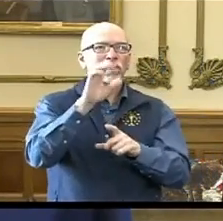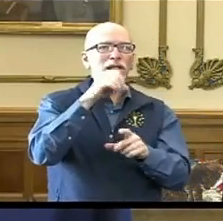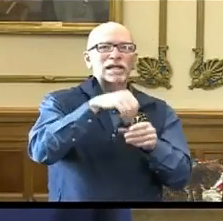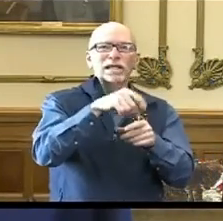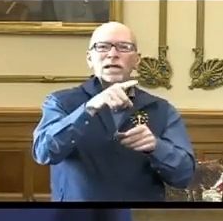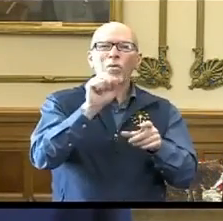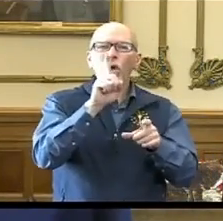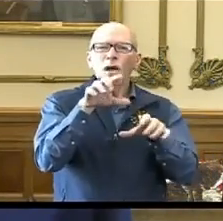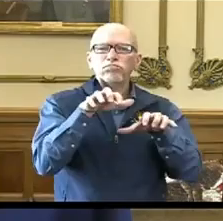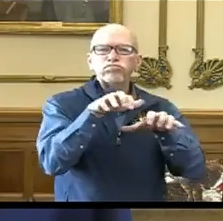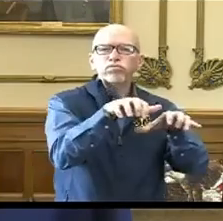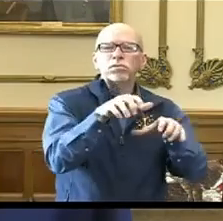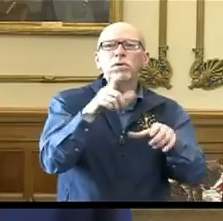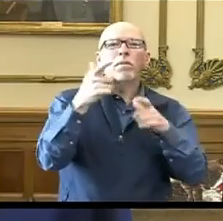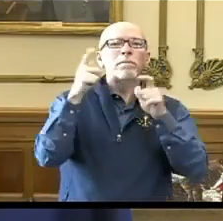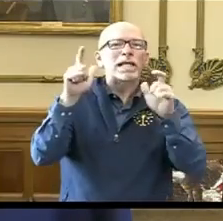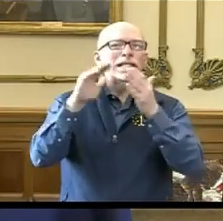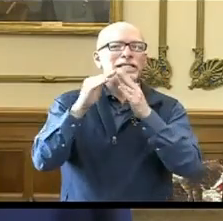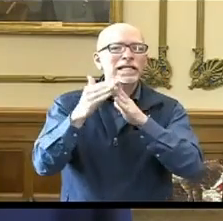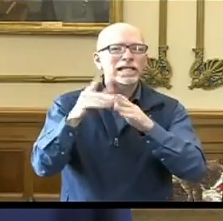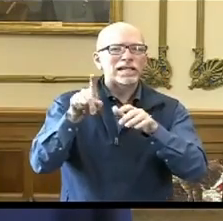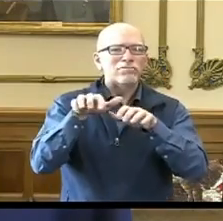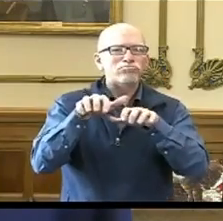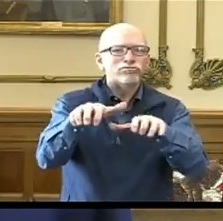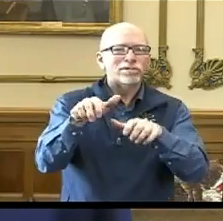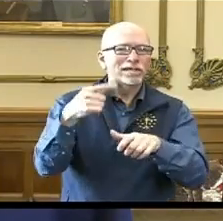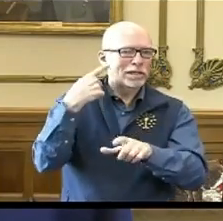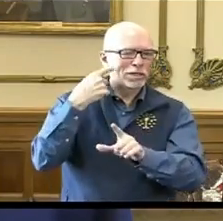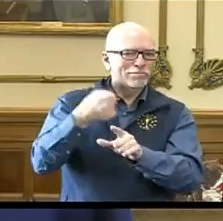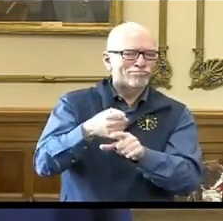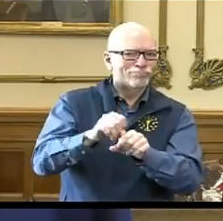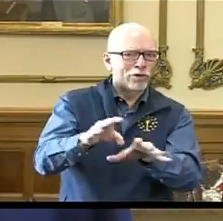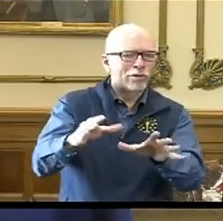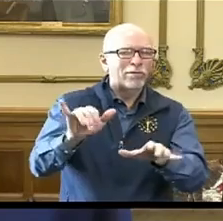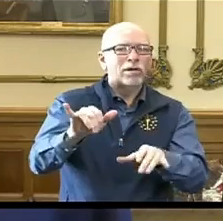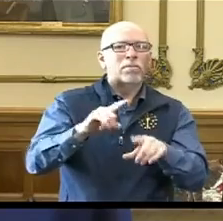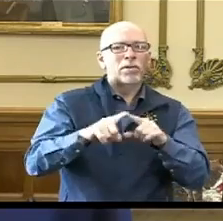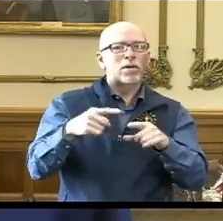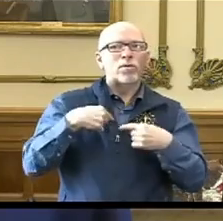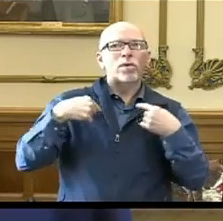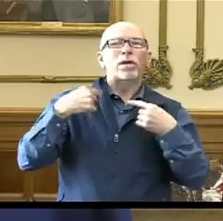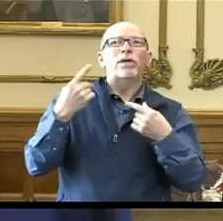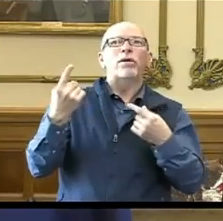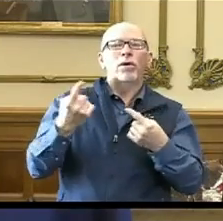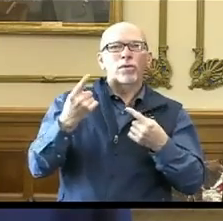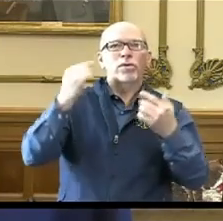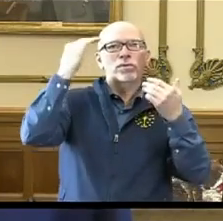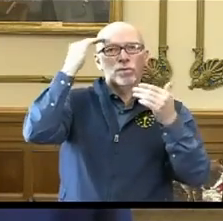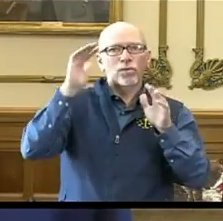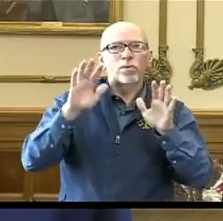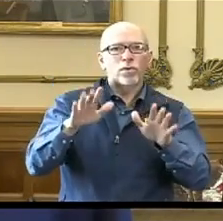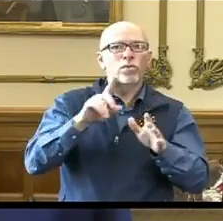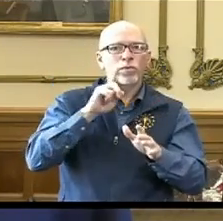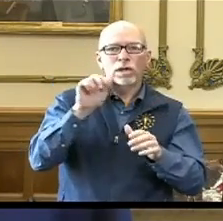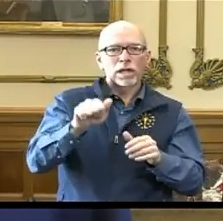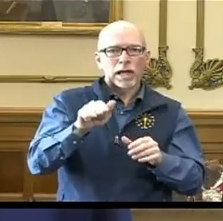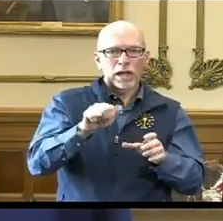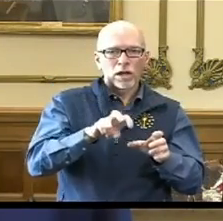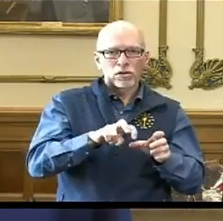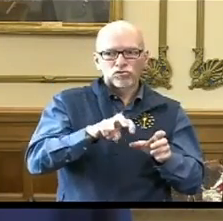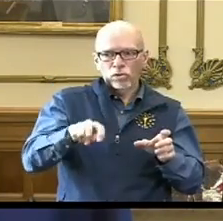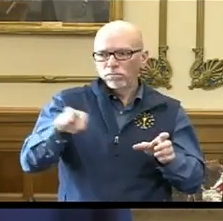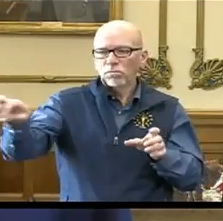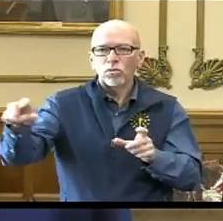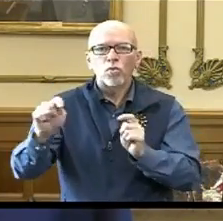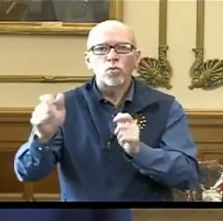areas, in the metropolitan areas, in the big cities, but we're reminded almost on a daily basis that this can jump quickly to